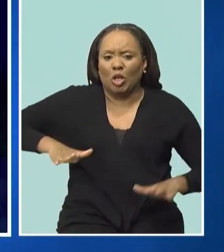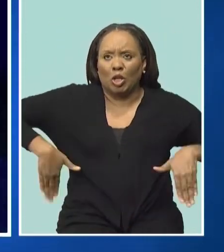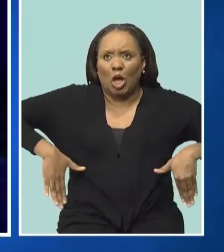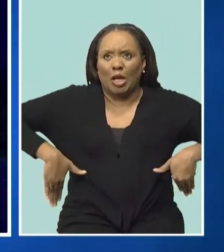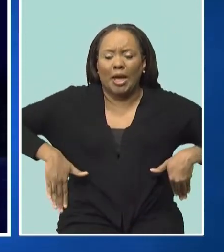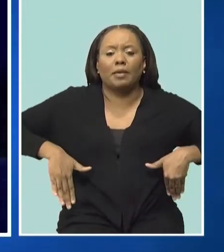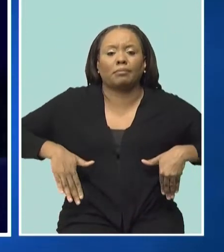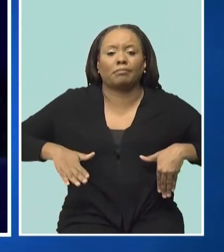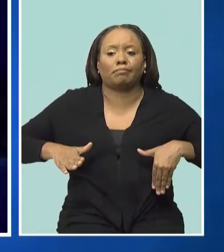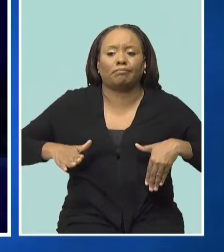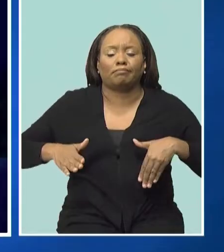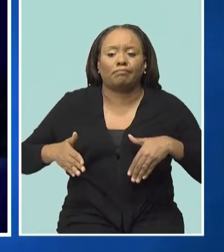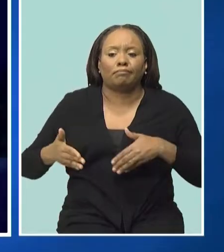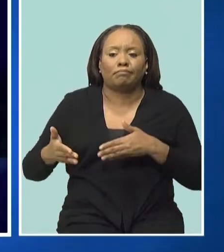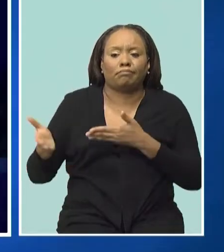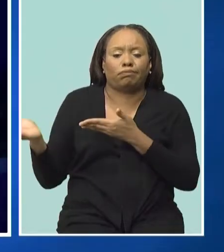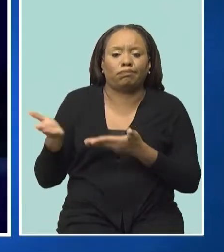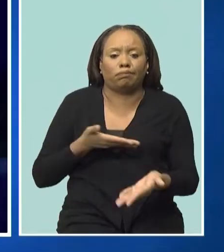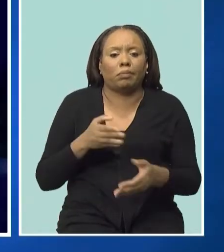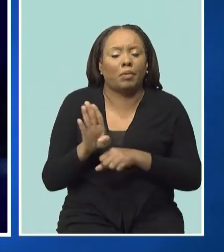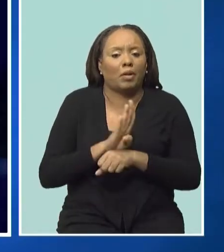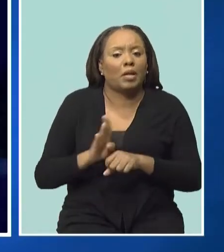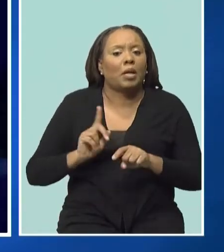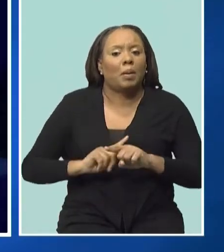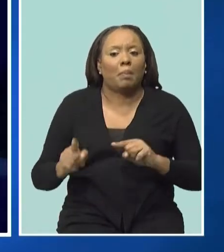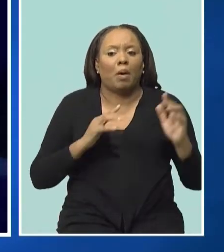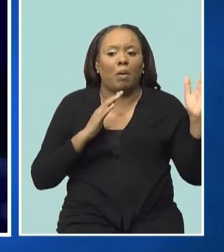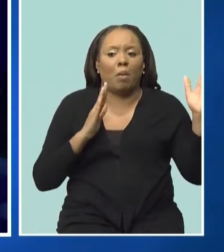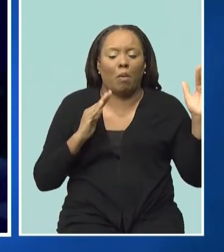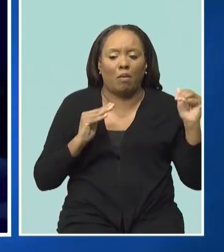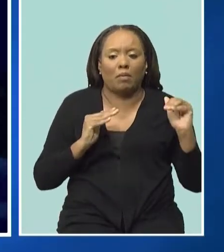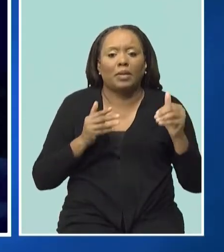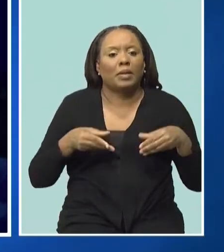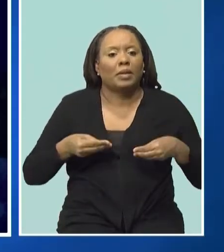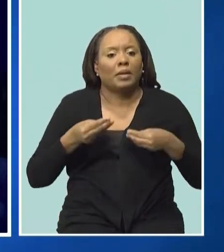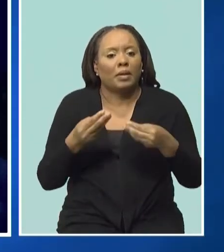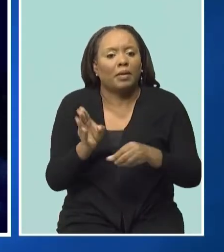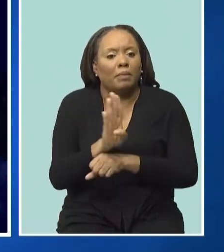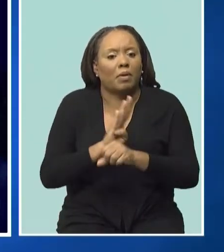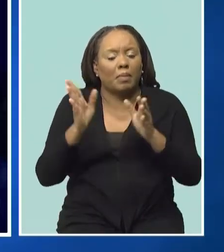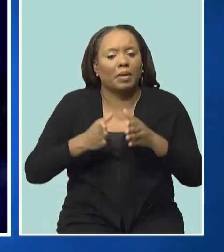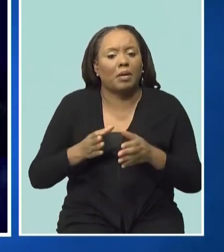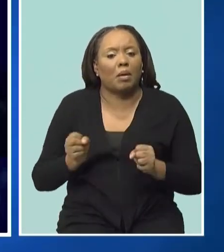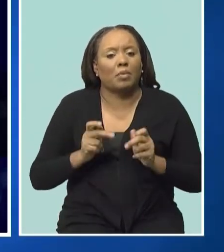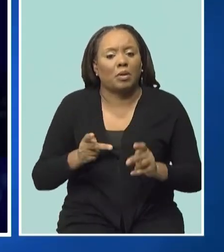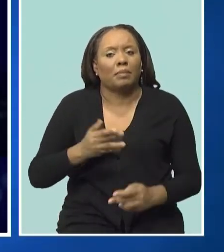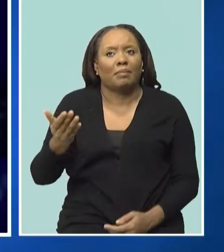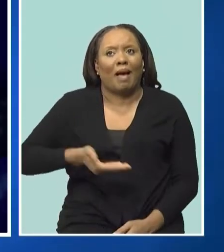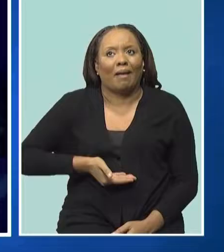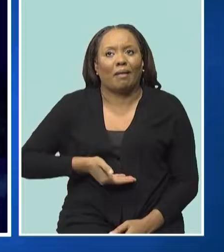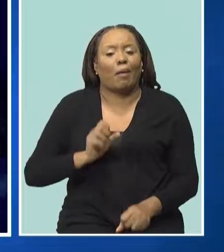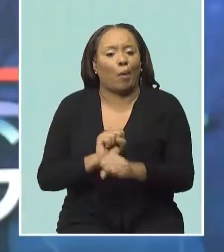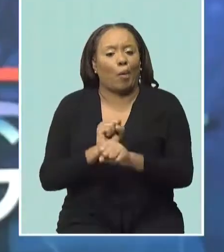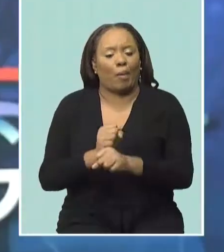their recruitment and looking at Barbadians and offering Barbadians the opportunity to work on their cruise ship.